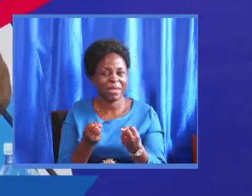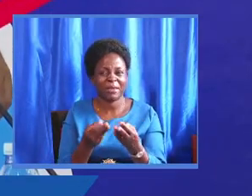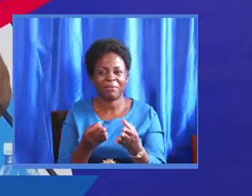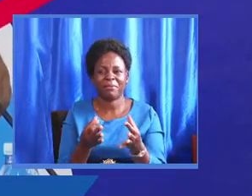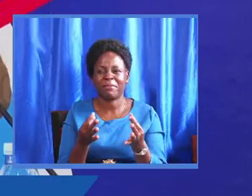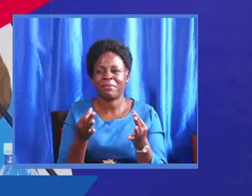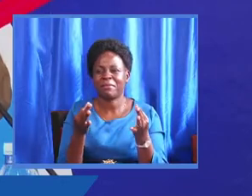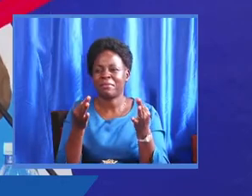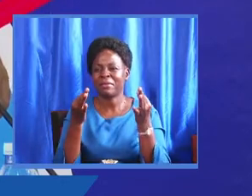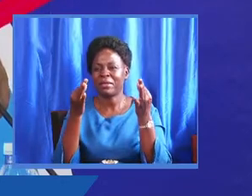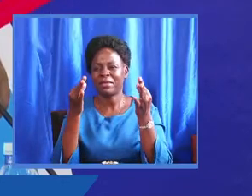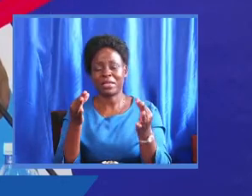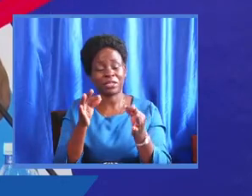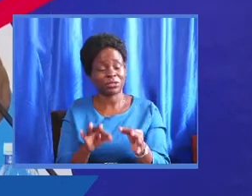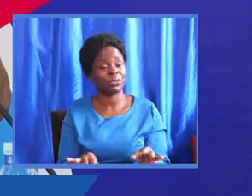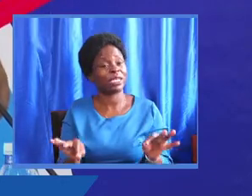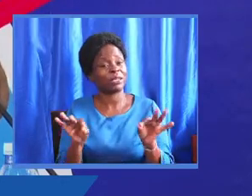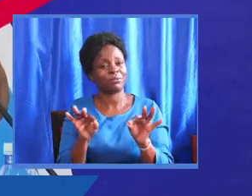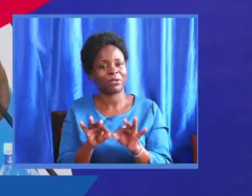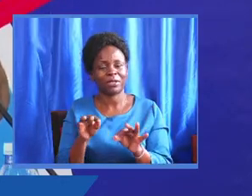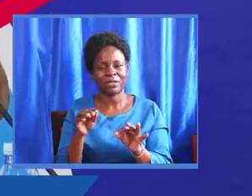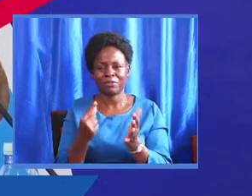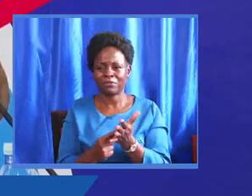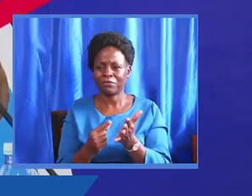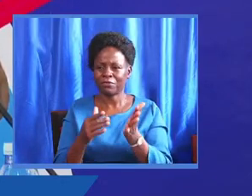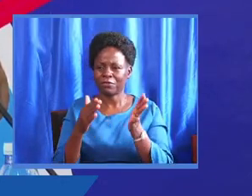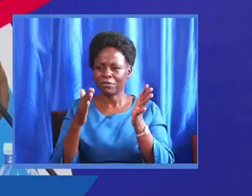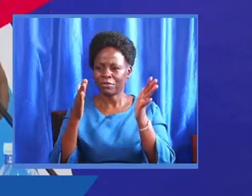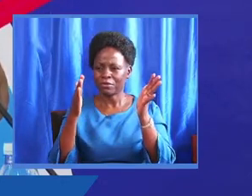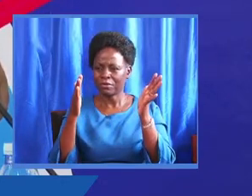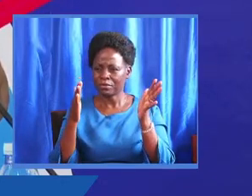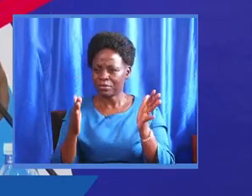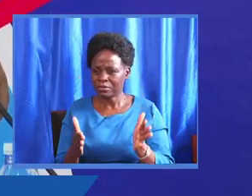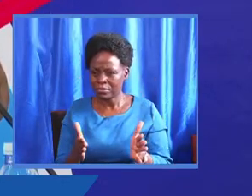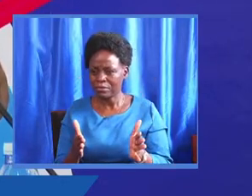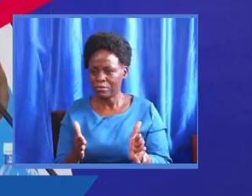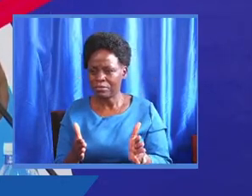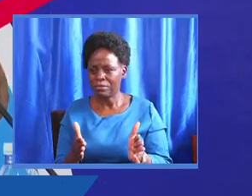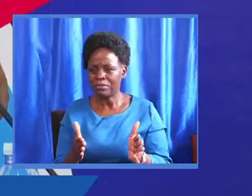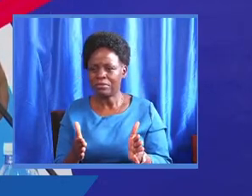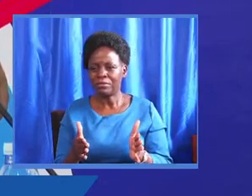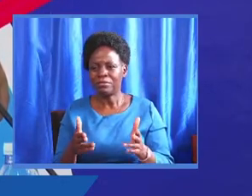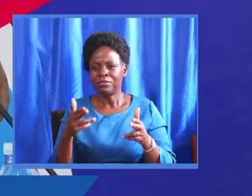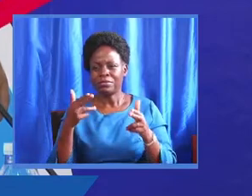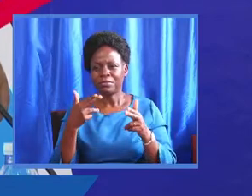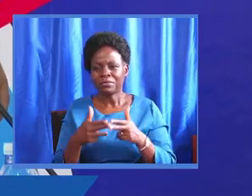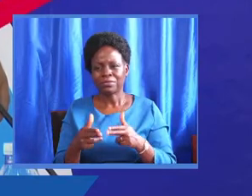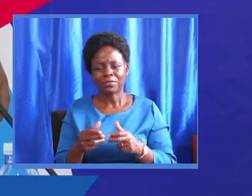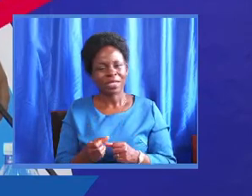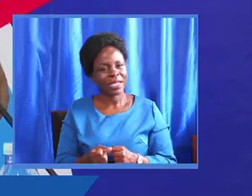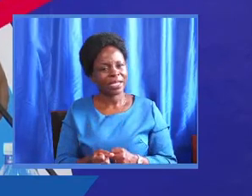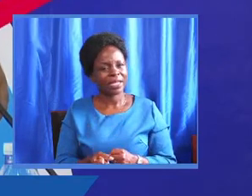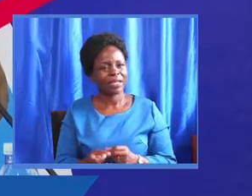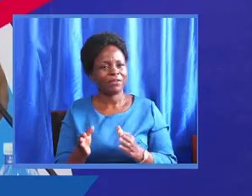are available for Ugandans at a very attractive terms.